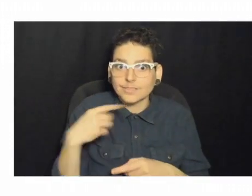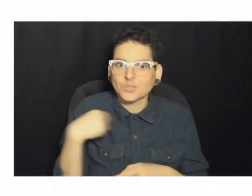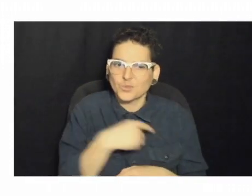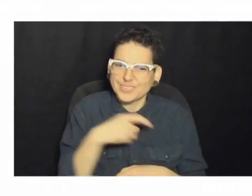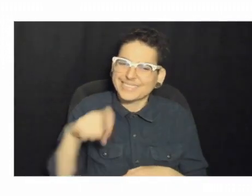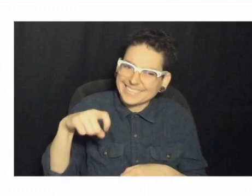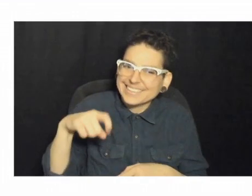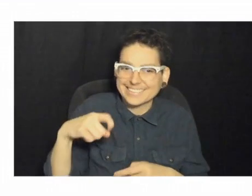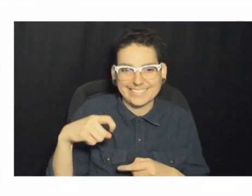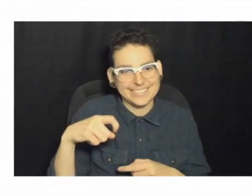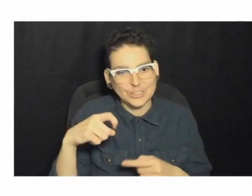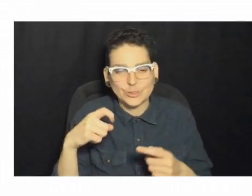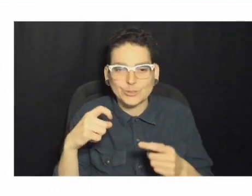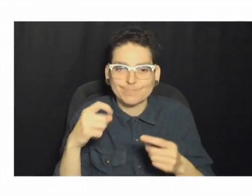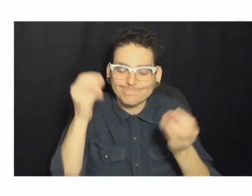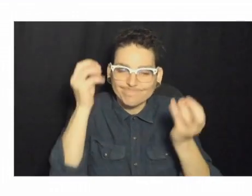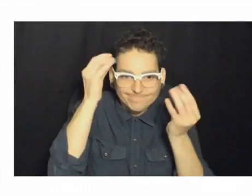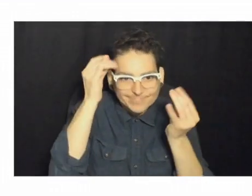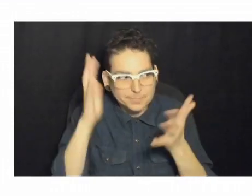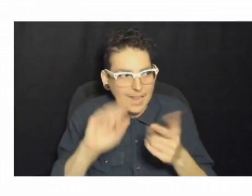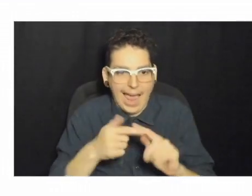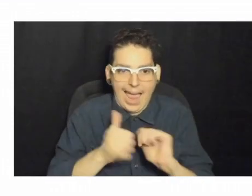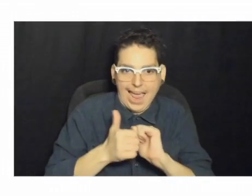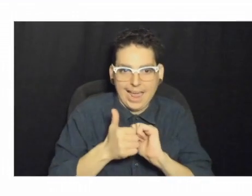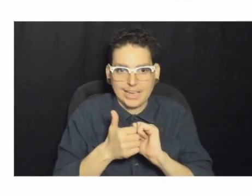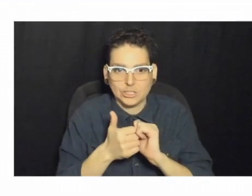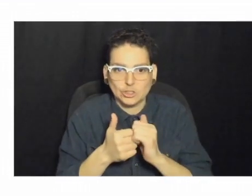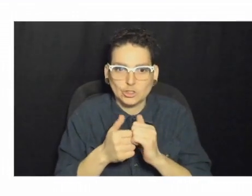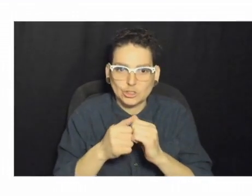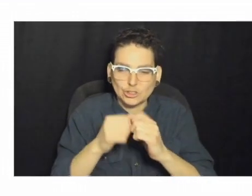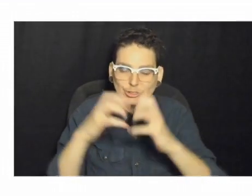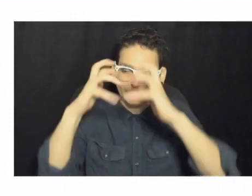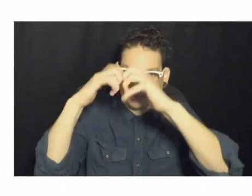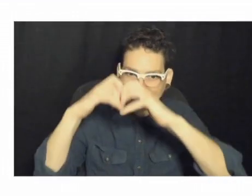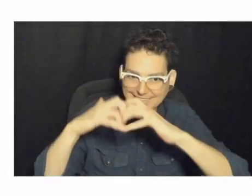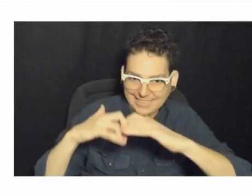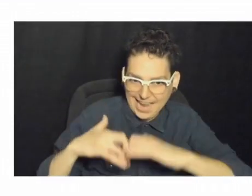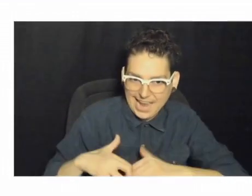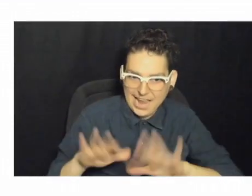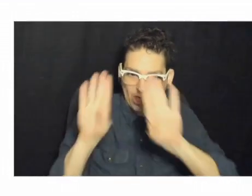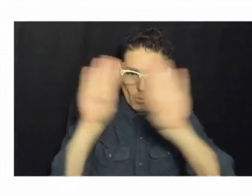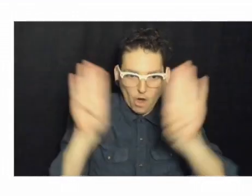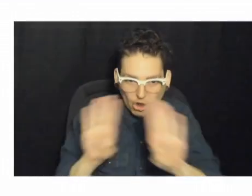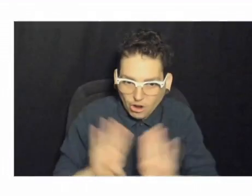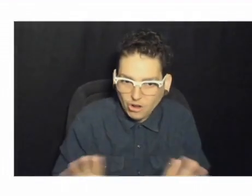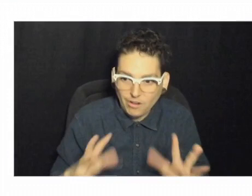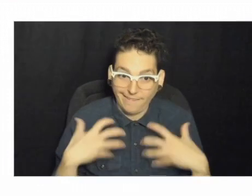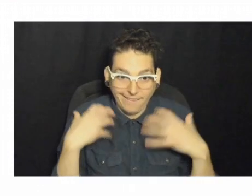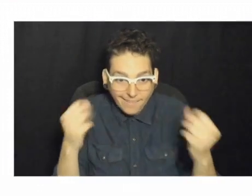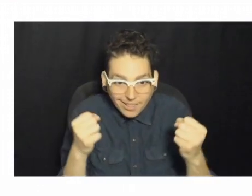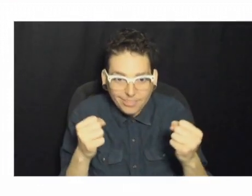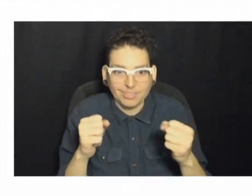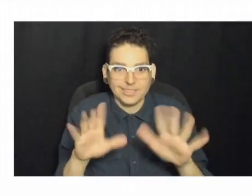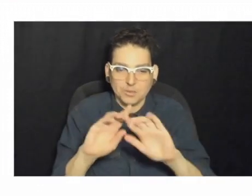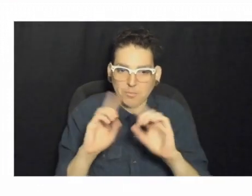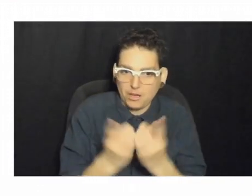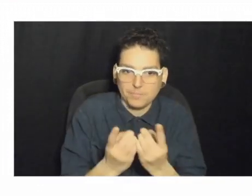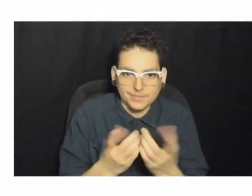mean, this pandemic has given many departments reason to be in communities